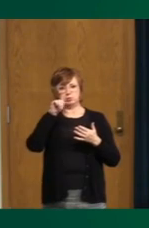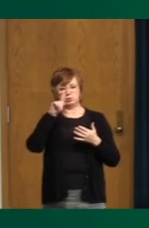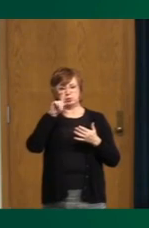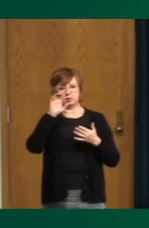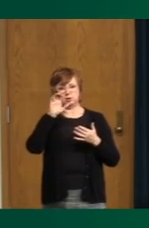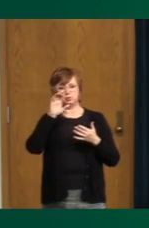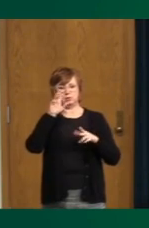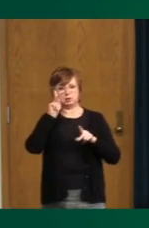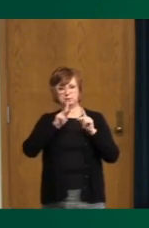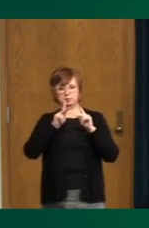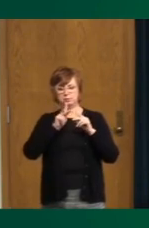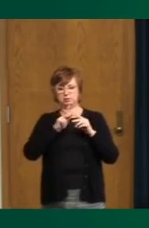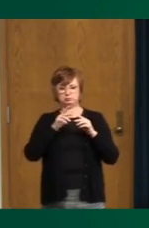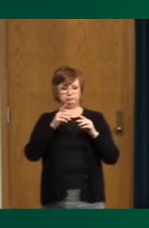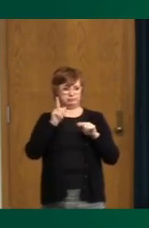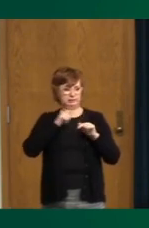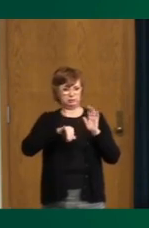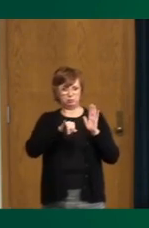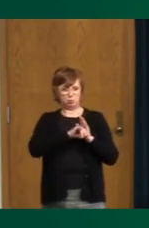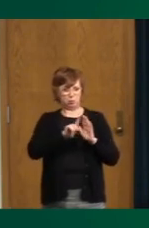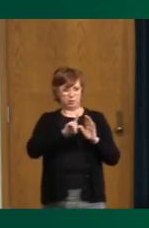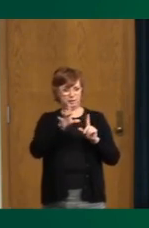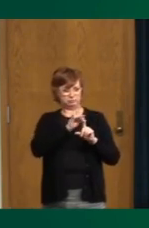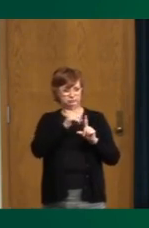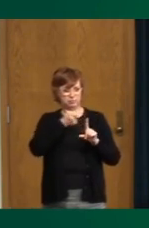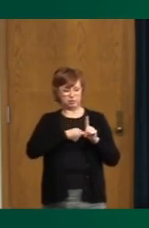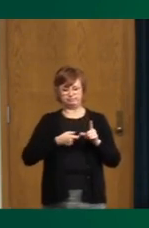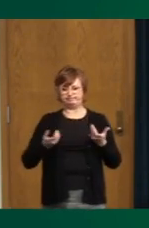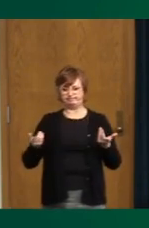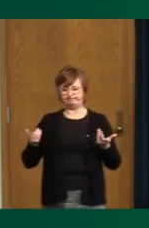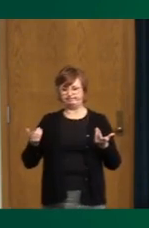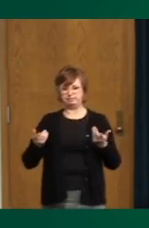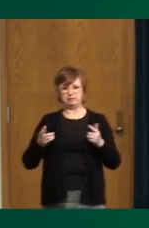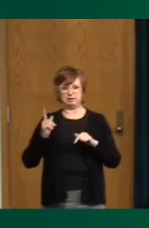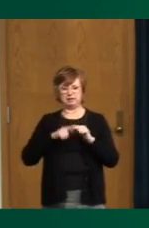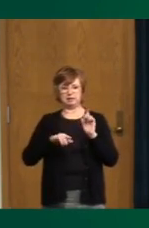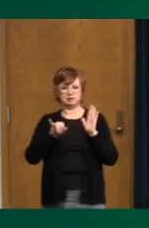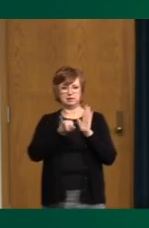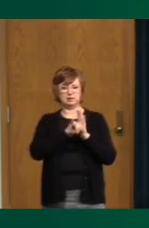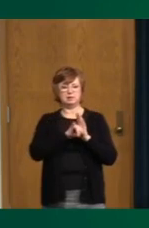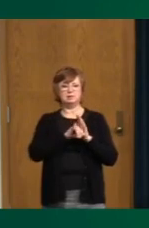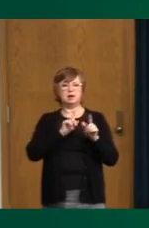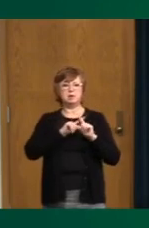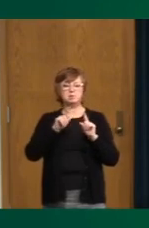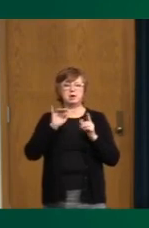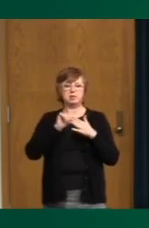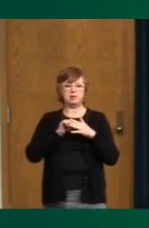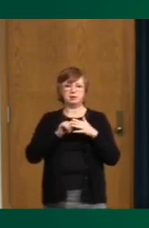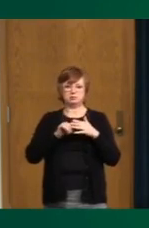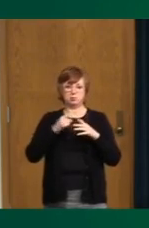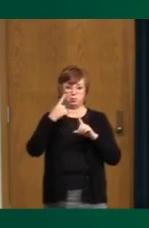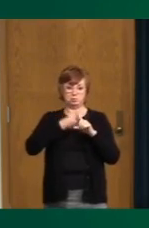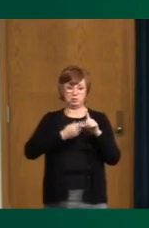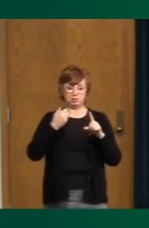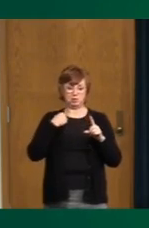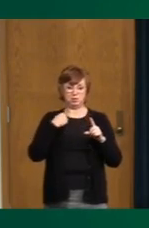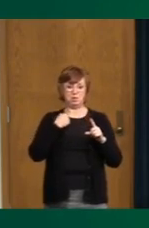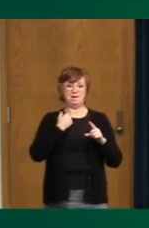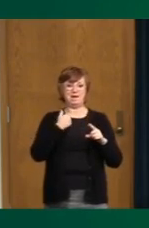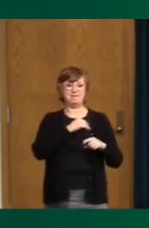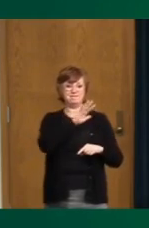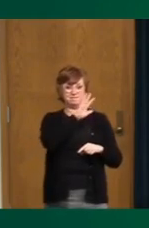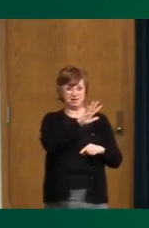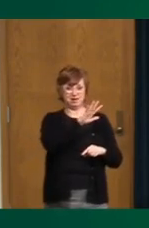up almost 500 from a month ago. Just wondering if these measures will improve